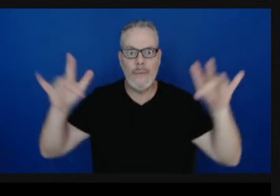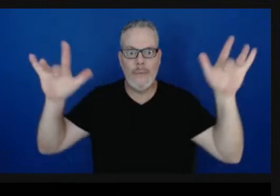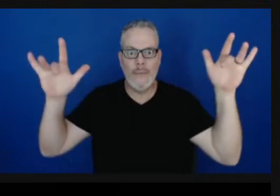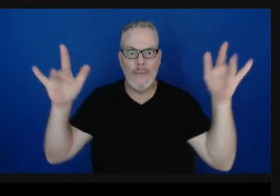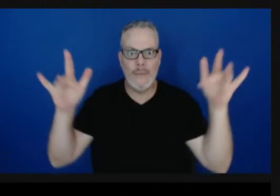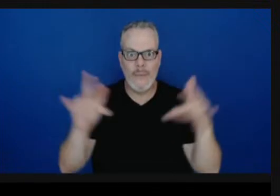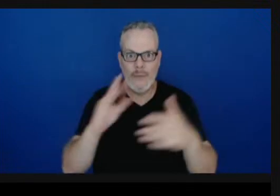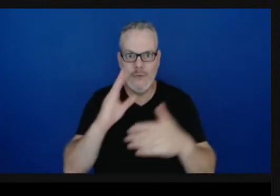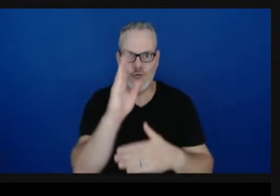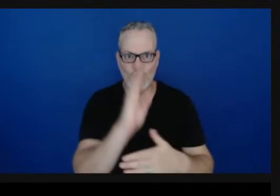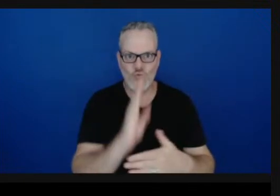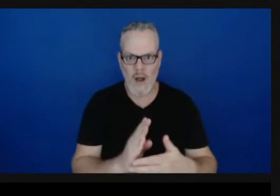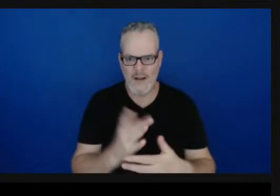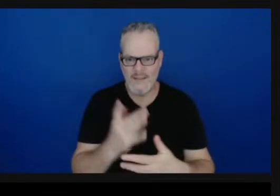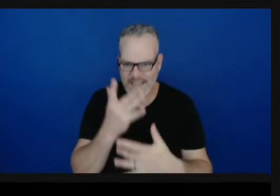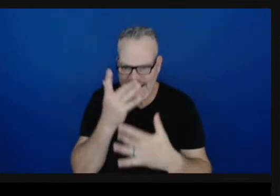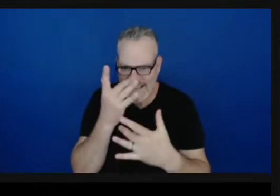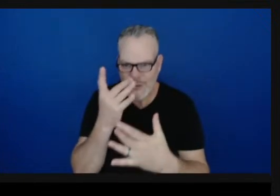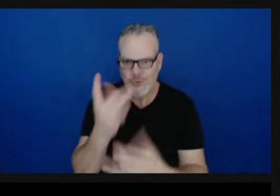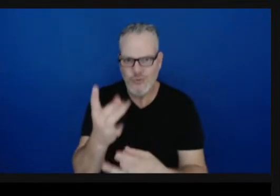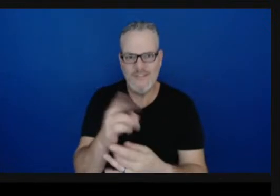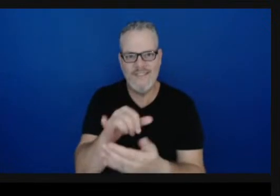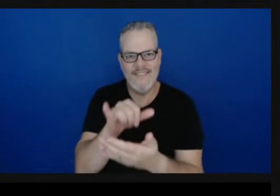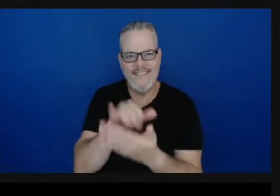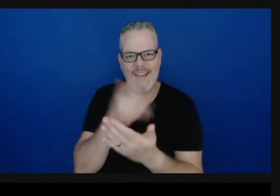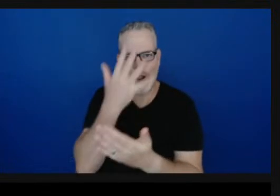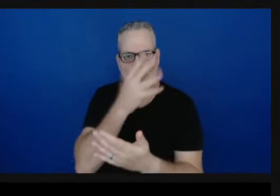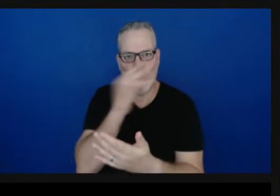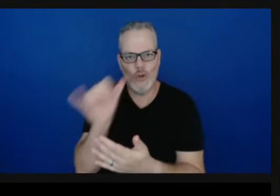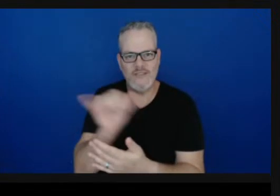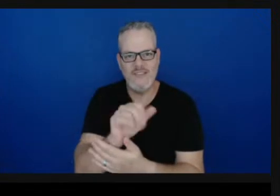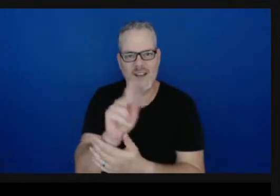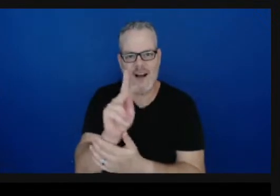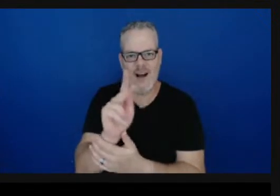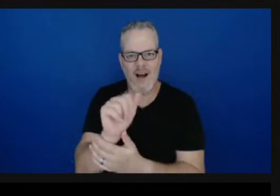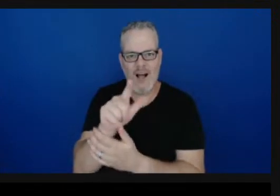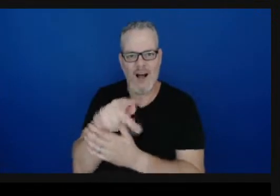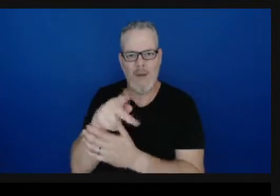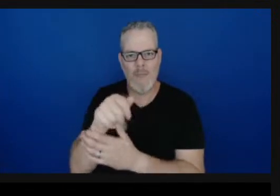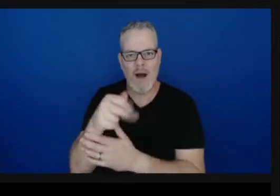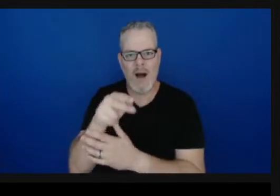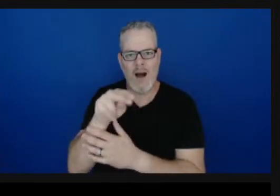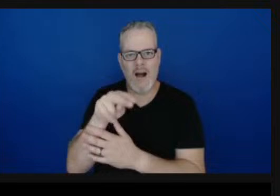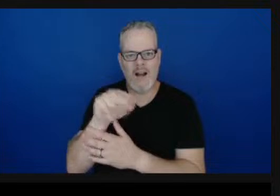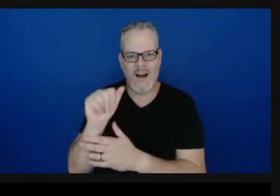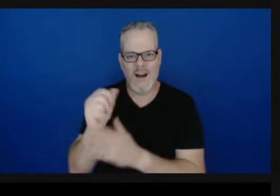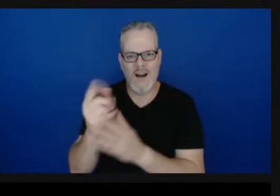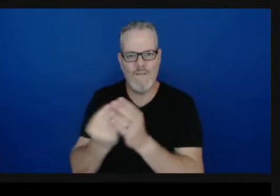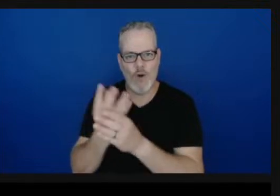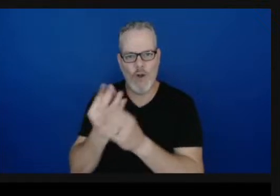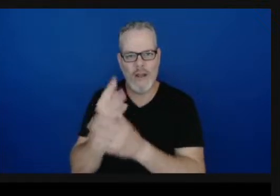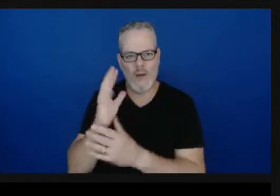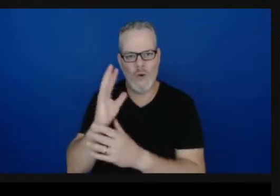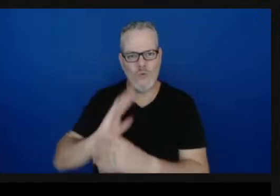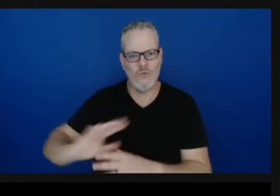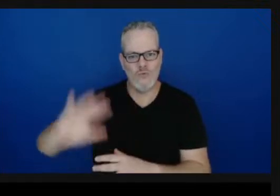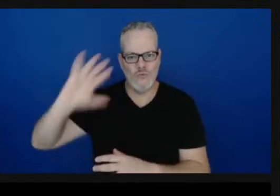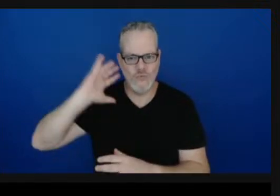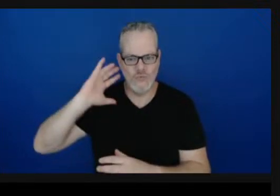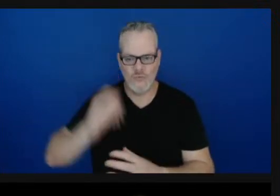it's interesting to note that's similar to what you'd see down on the Kalapana flow field down below the Pali.